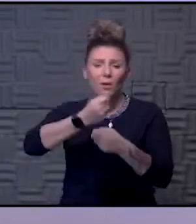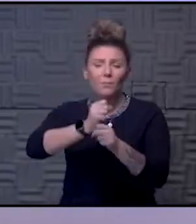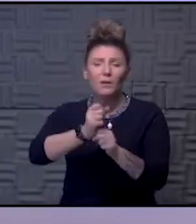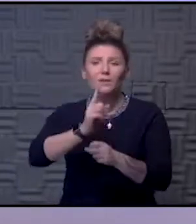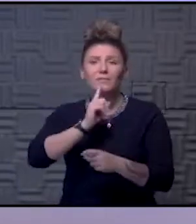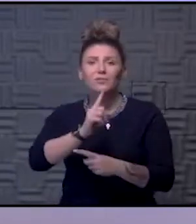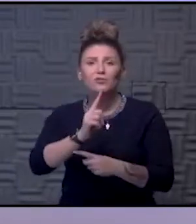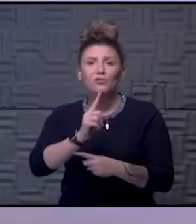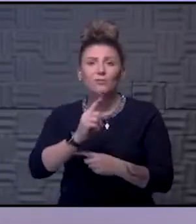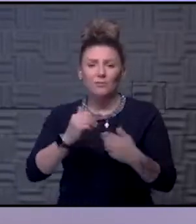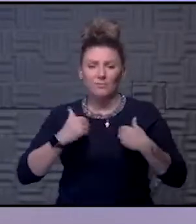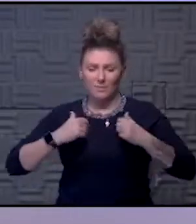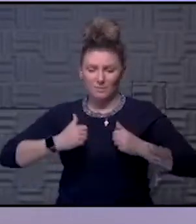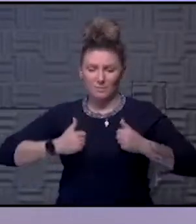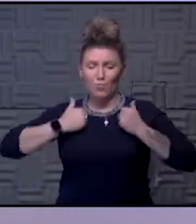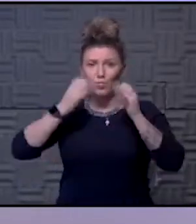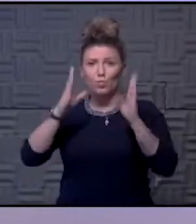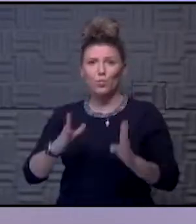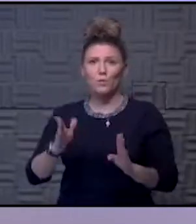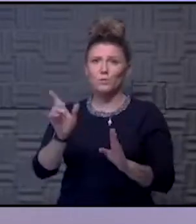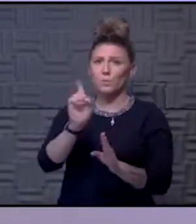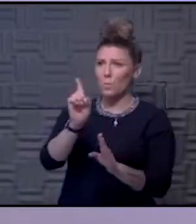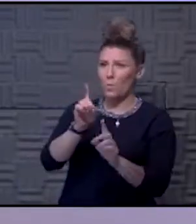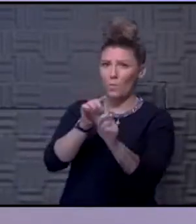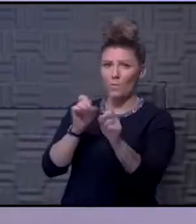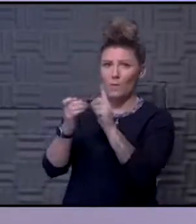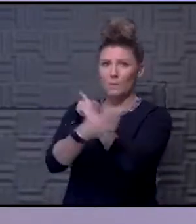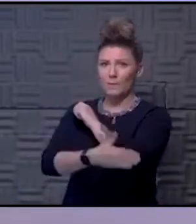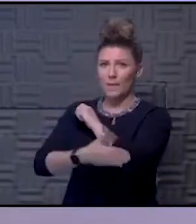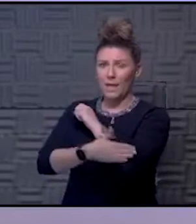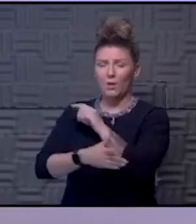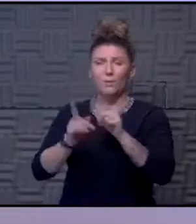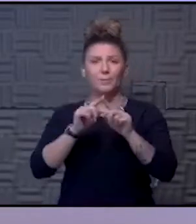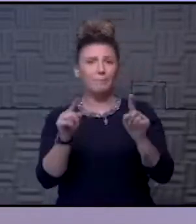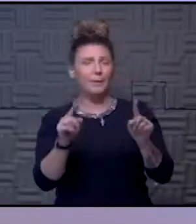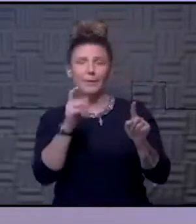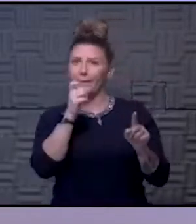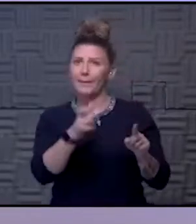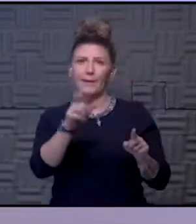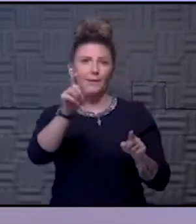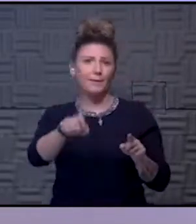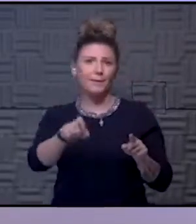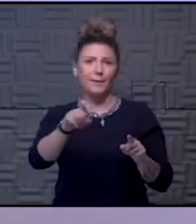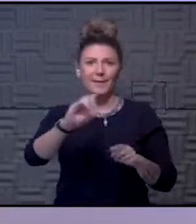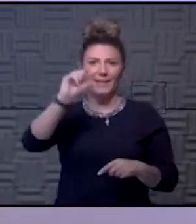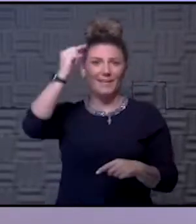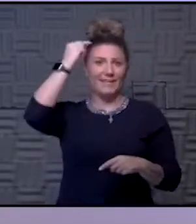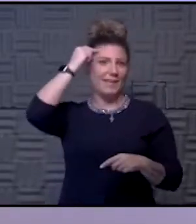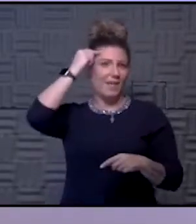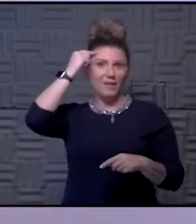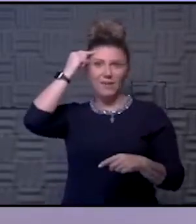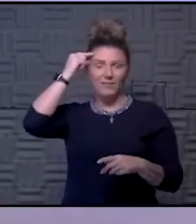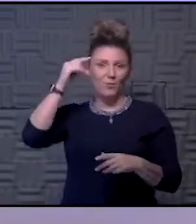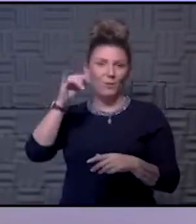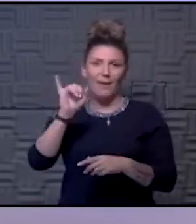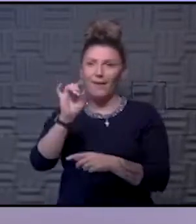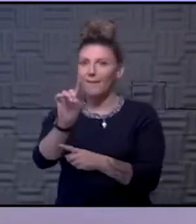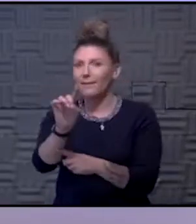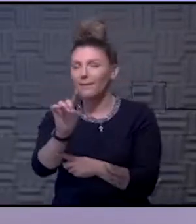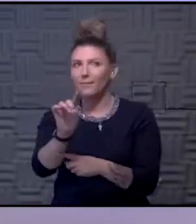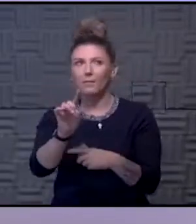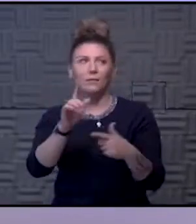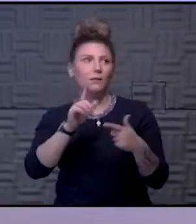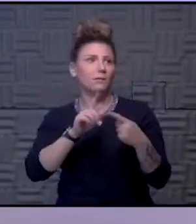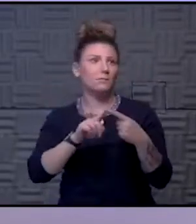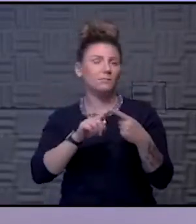residents of the county where they're getting the vaccine, but that they do not need a government issued ID, and